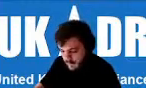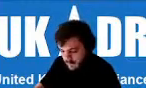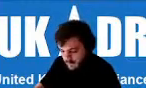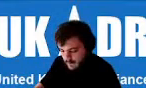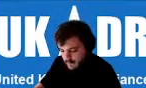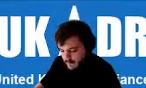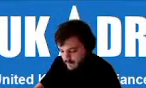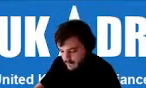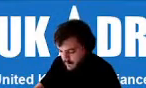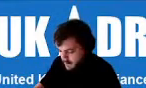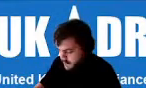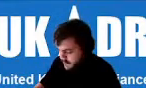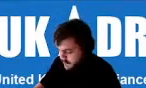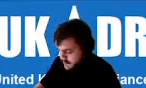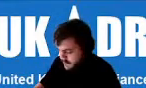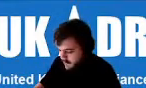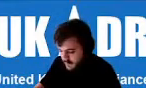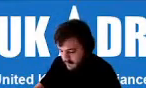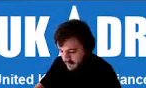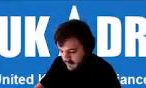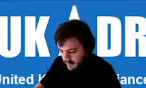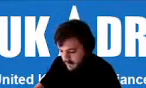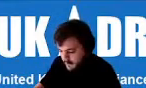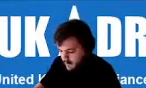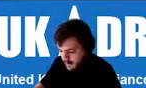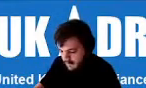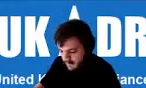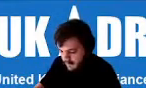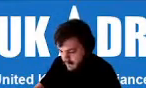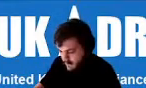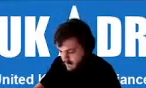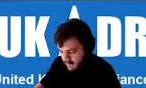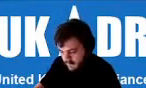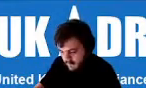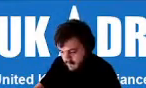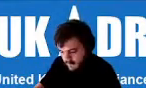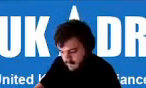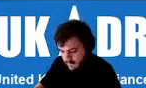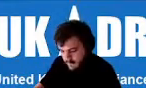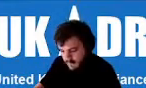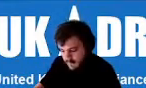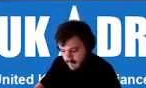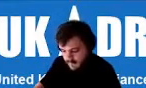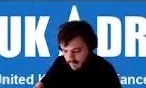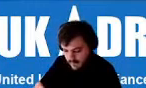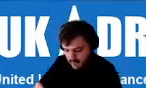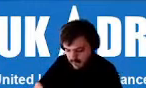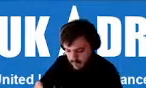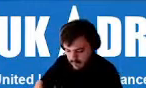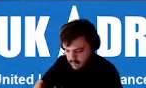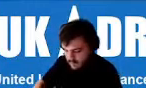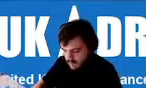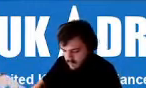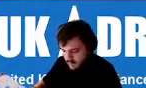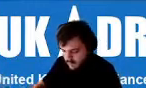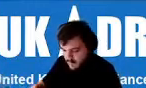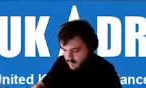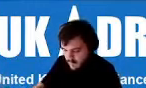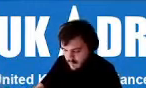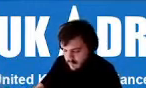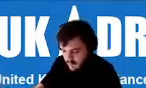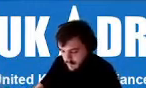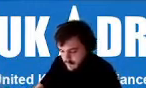you don't know. It evolves slowly, and the picture of what is happening is only gradually